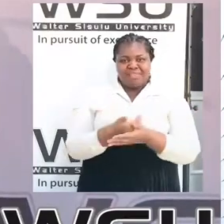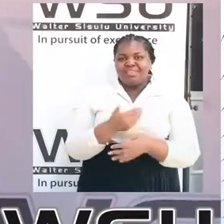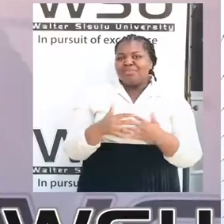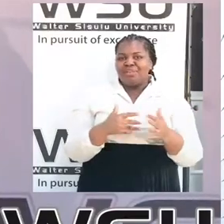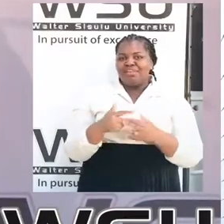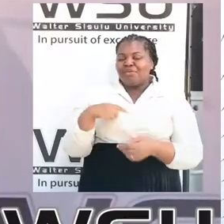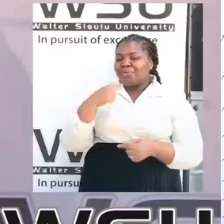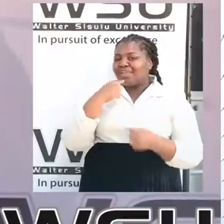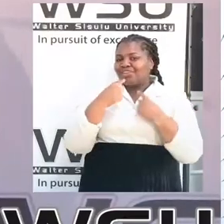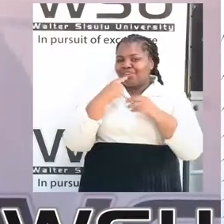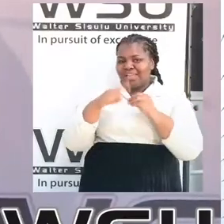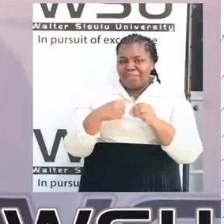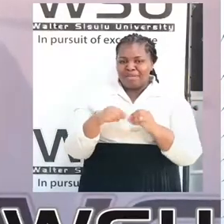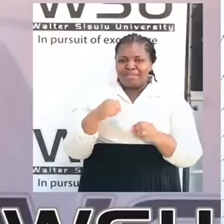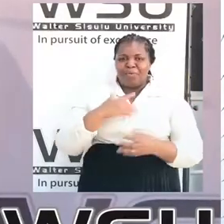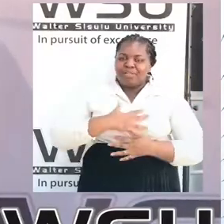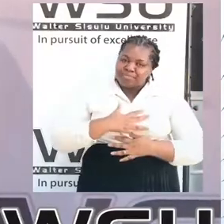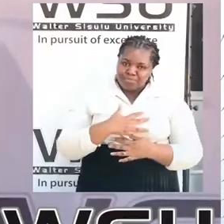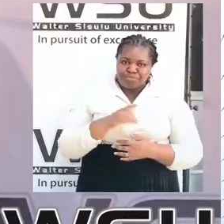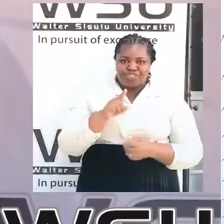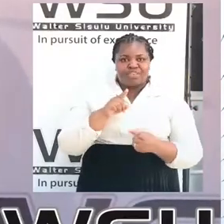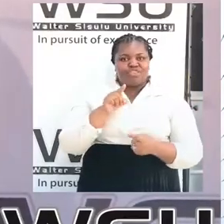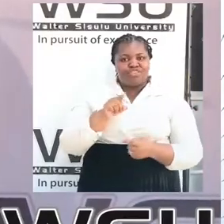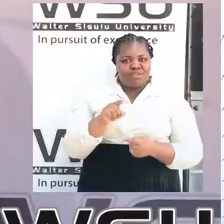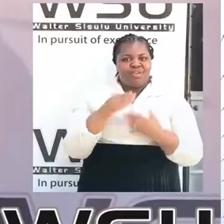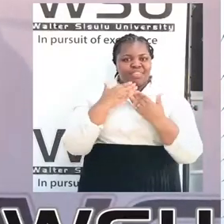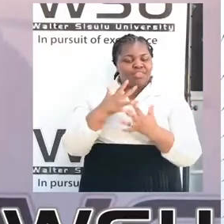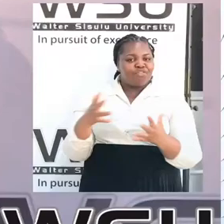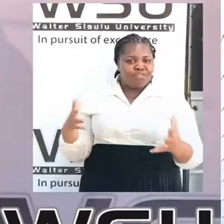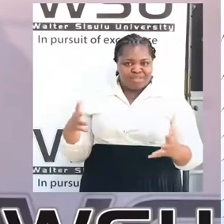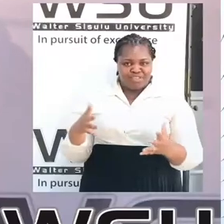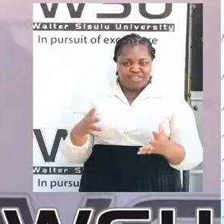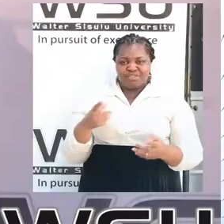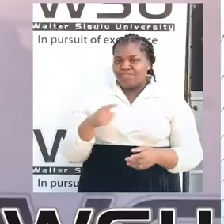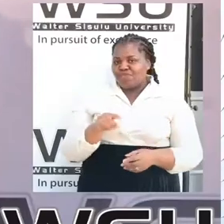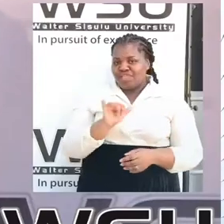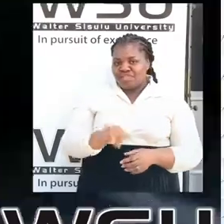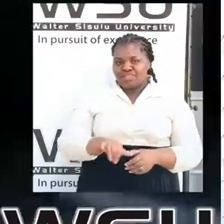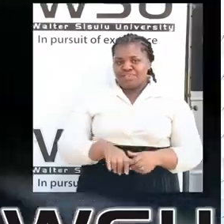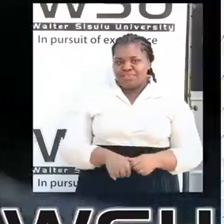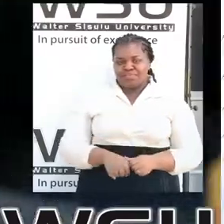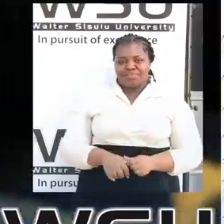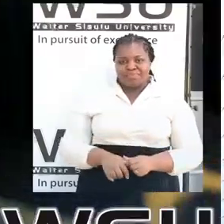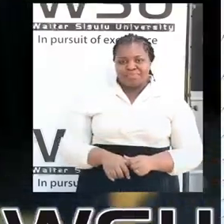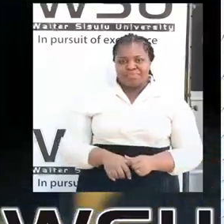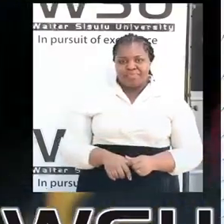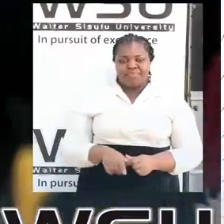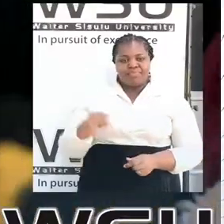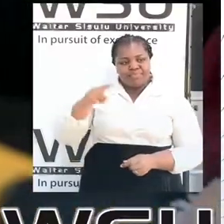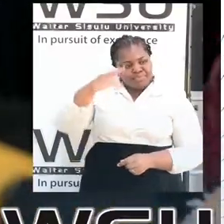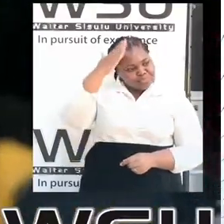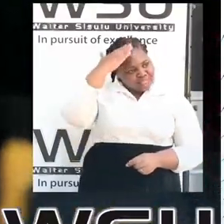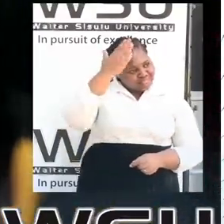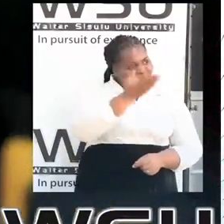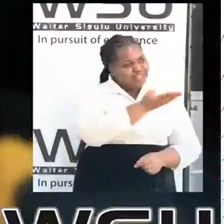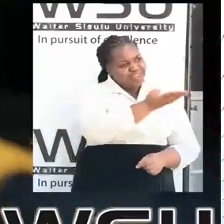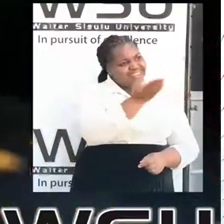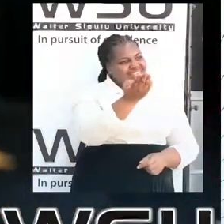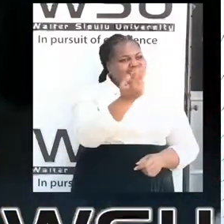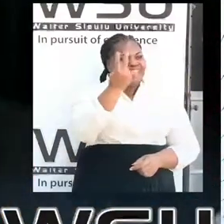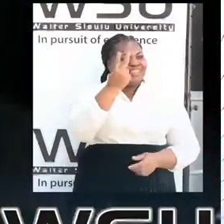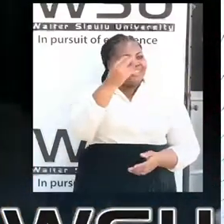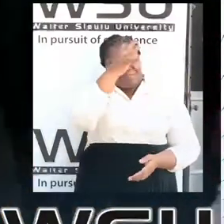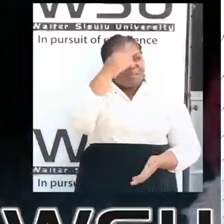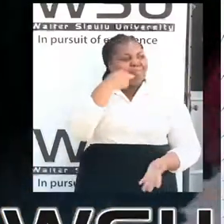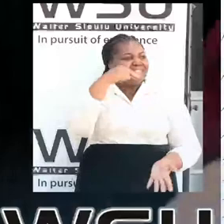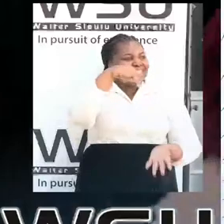we are talking about, and we appreciate you. We thank you very much for that. To our graduates, just take 2 minutes